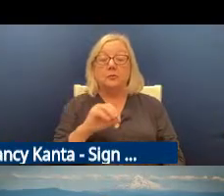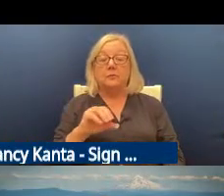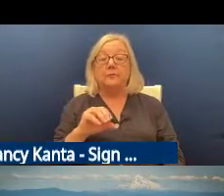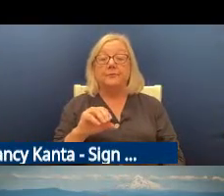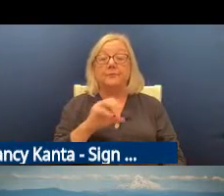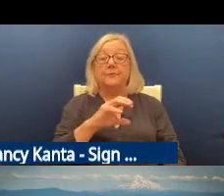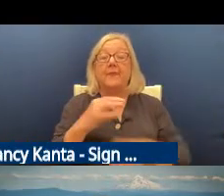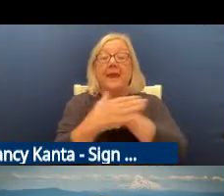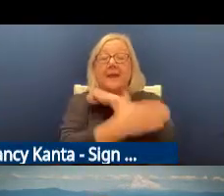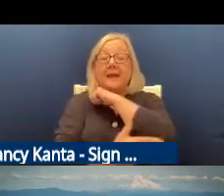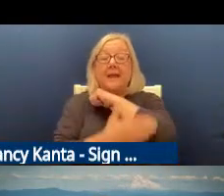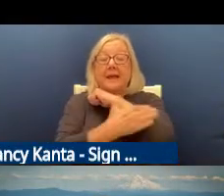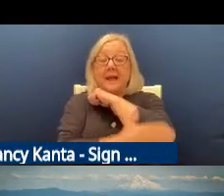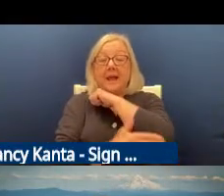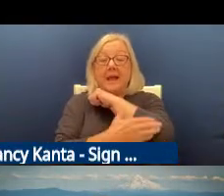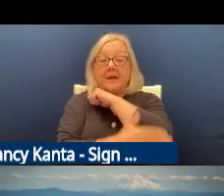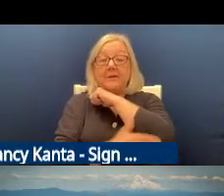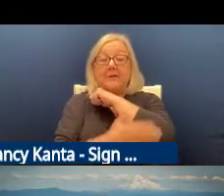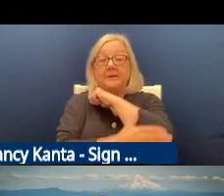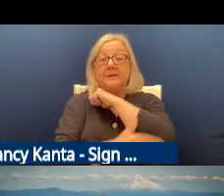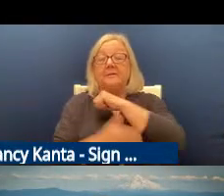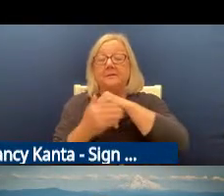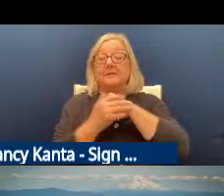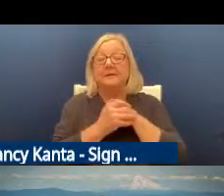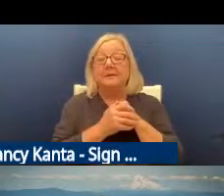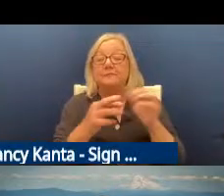Morning, everyone. Lynn Peterson, Metro Council President.